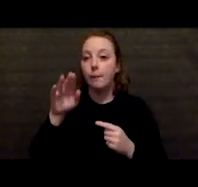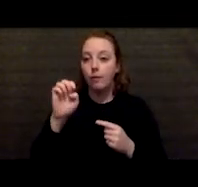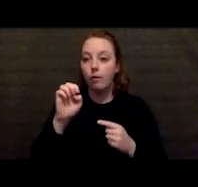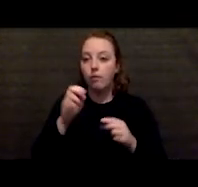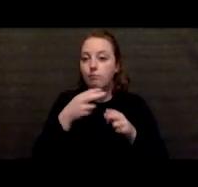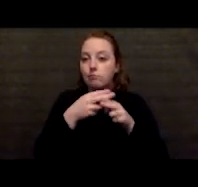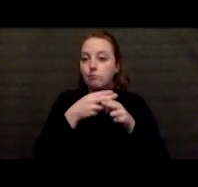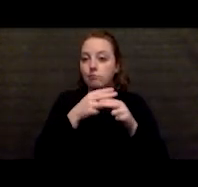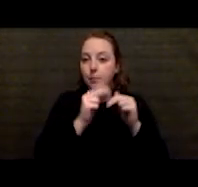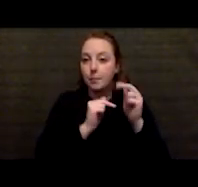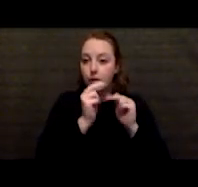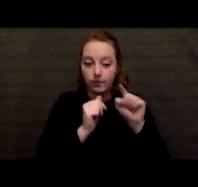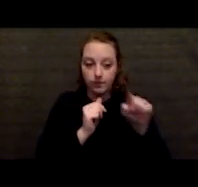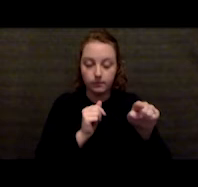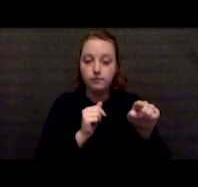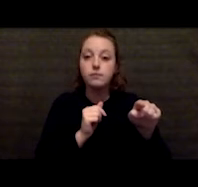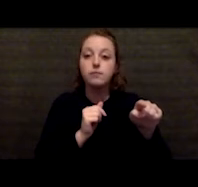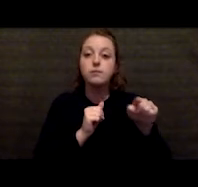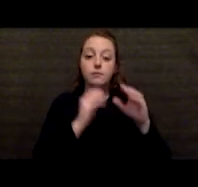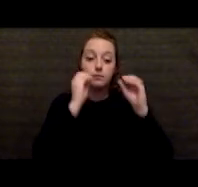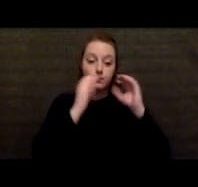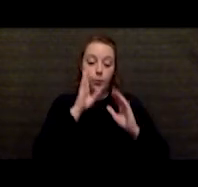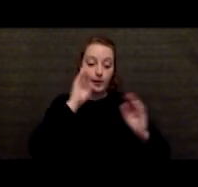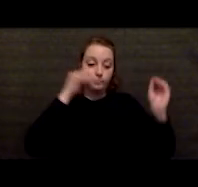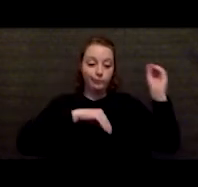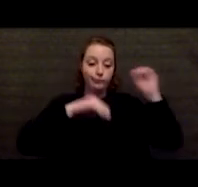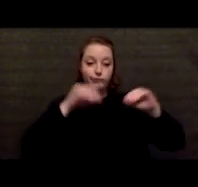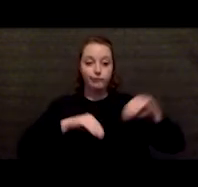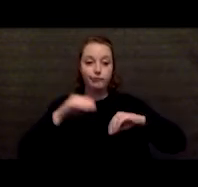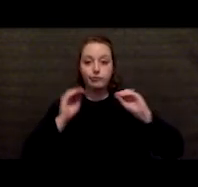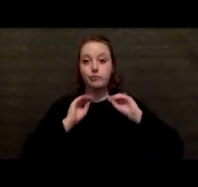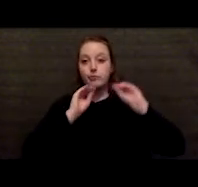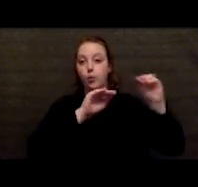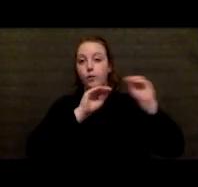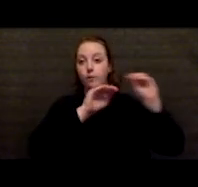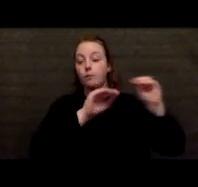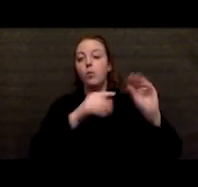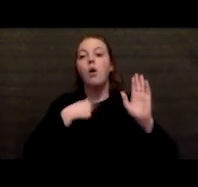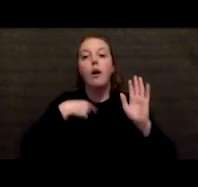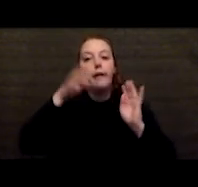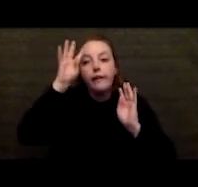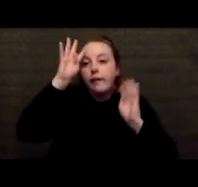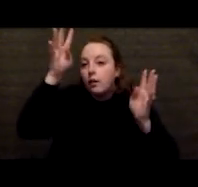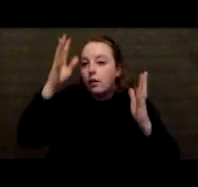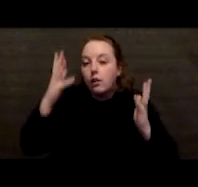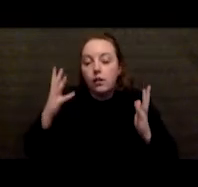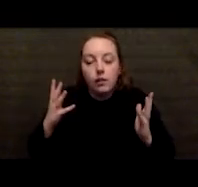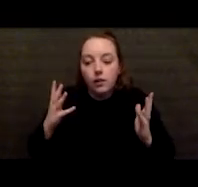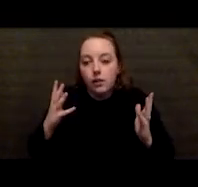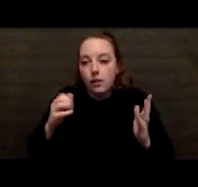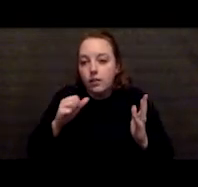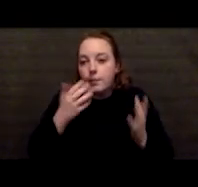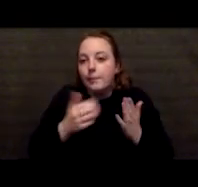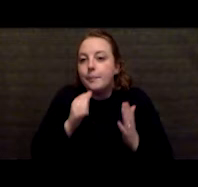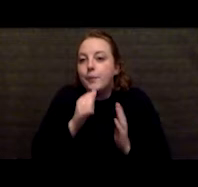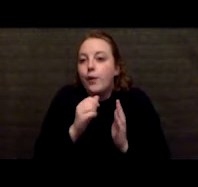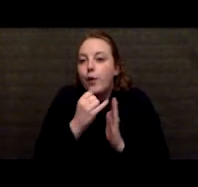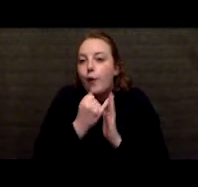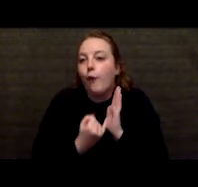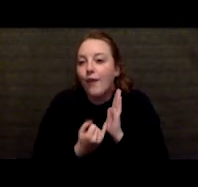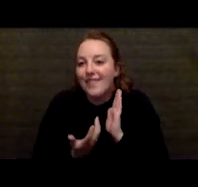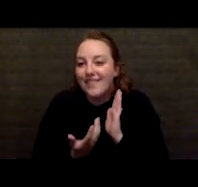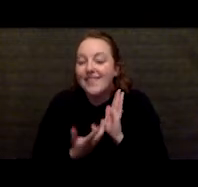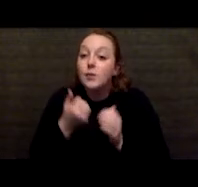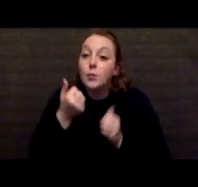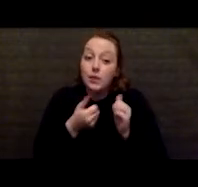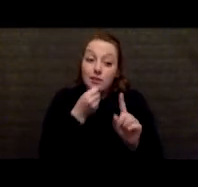so those teachers have to box up their supplies and move them. Now, I'm just picking that. I'm making that one up. Which programs do